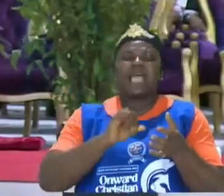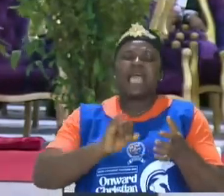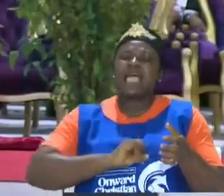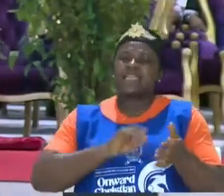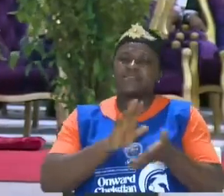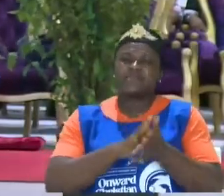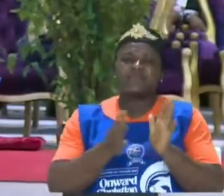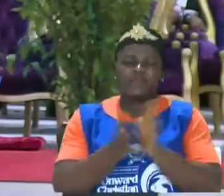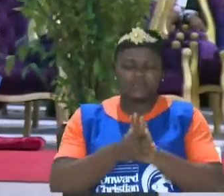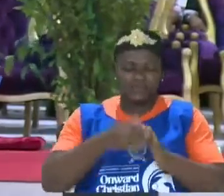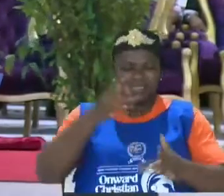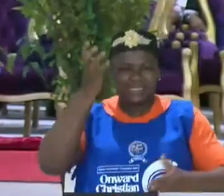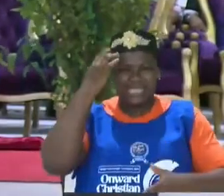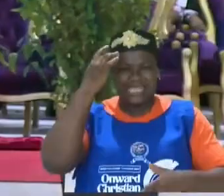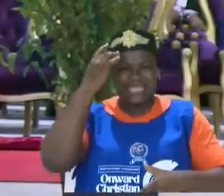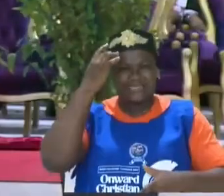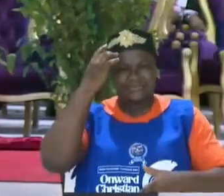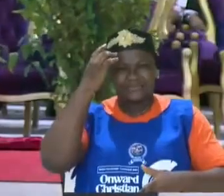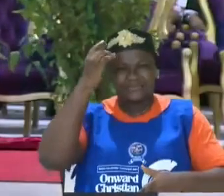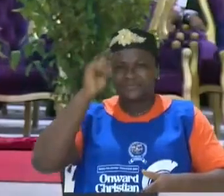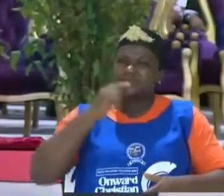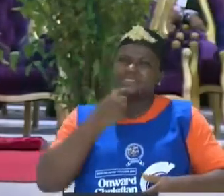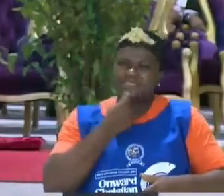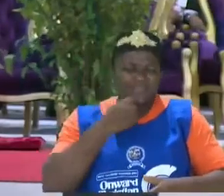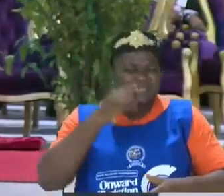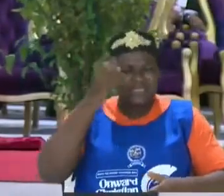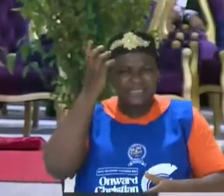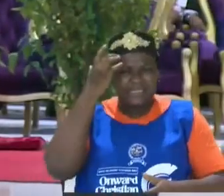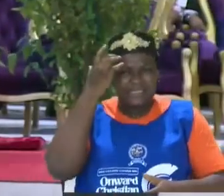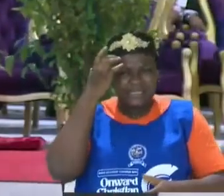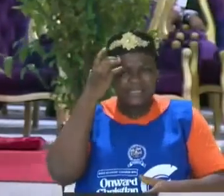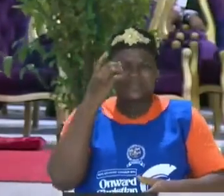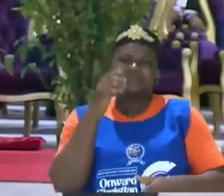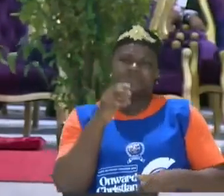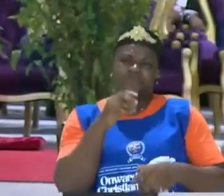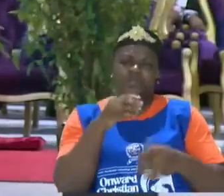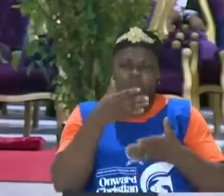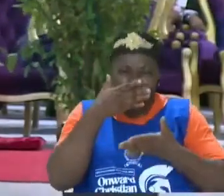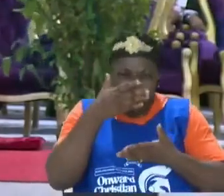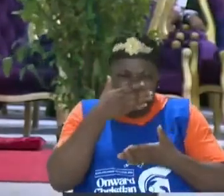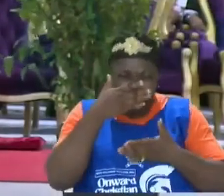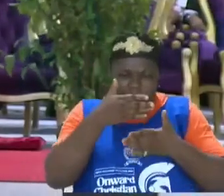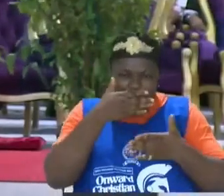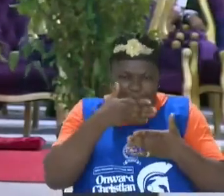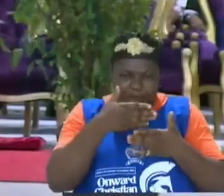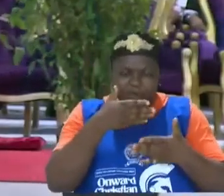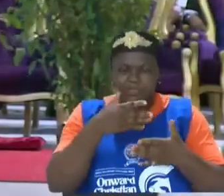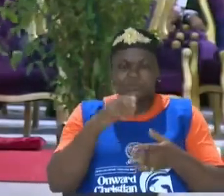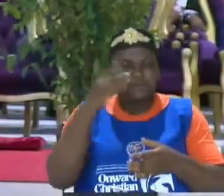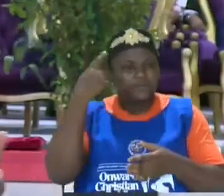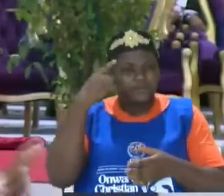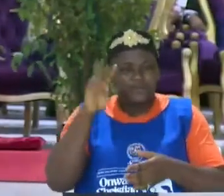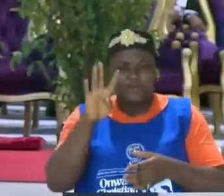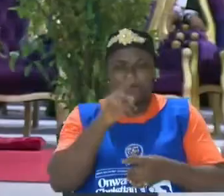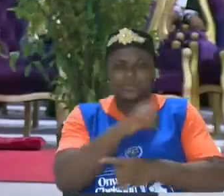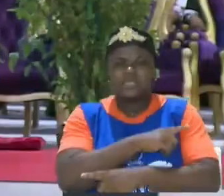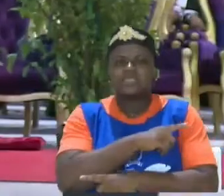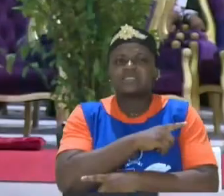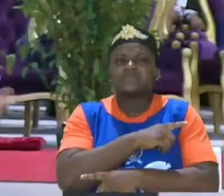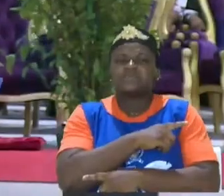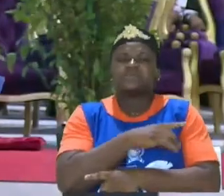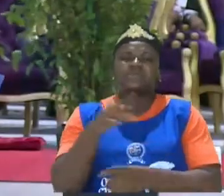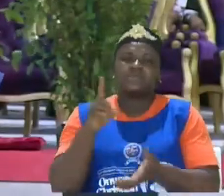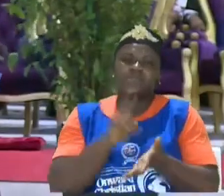oxygen for some days. Due to the symptoms I had, the doctors thought I